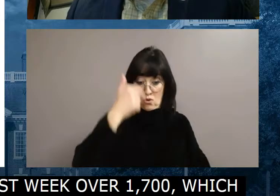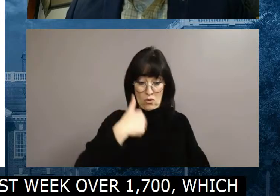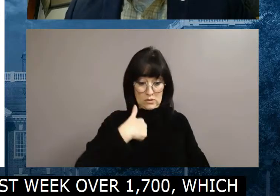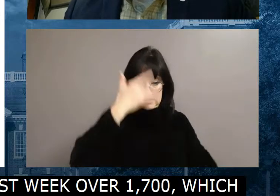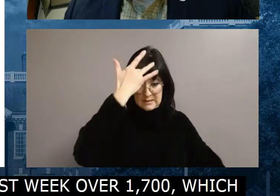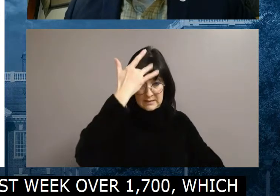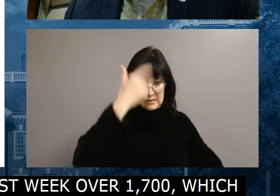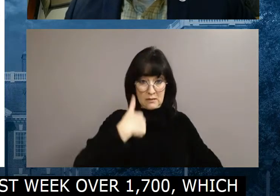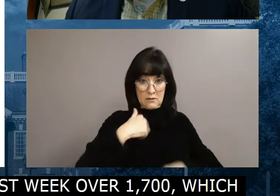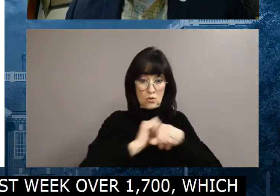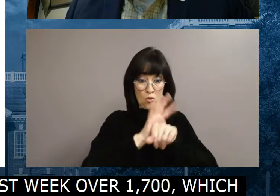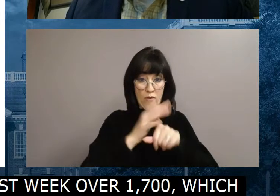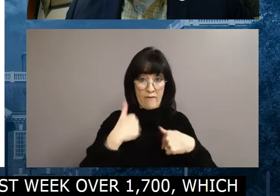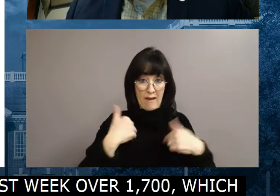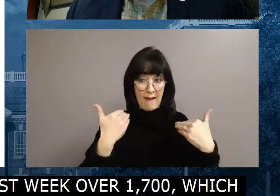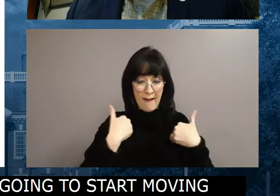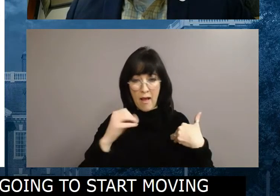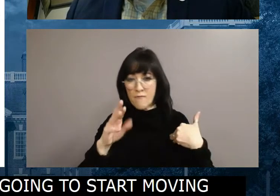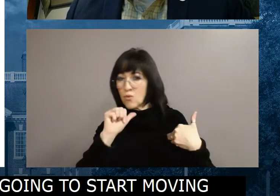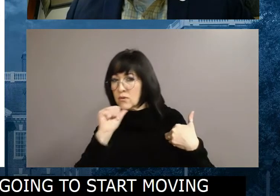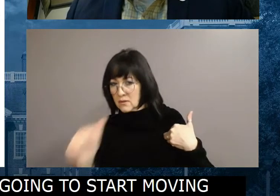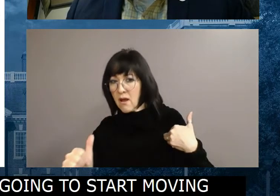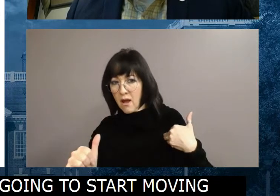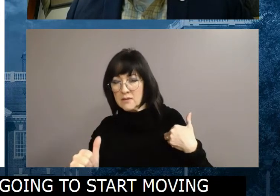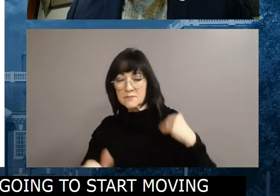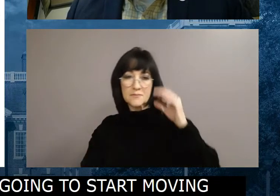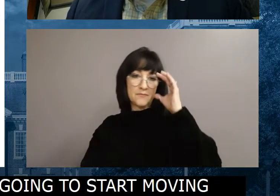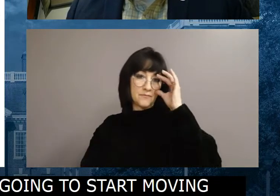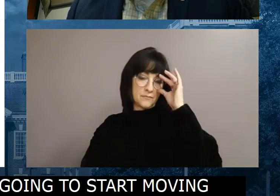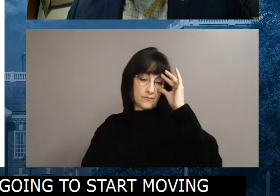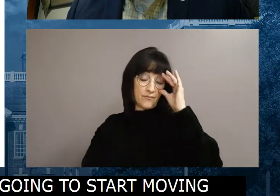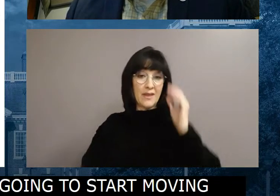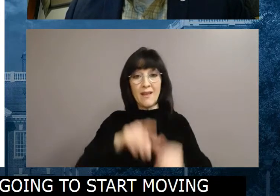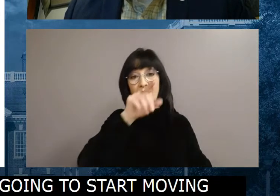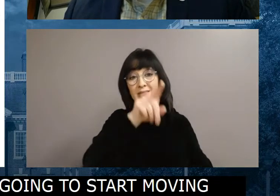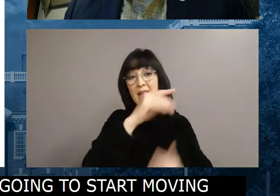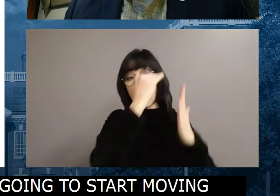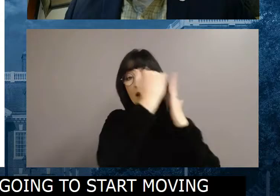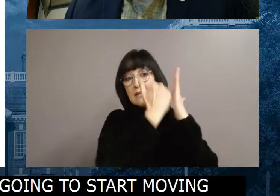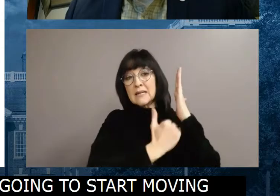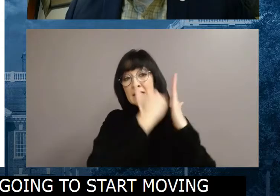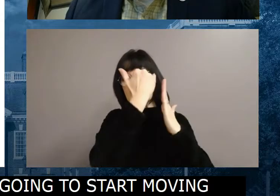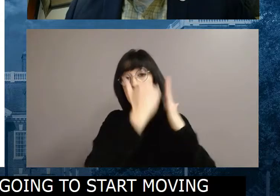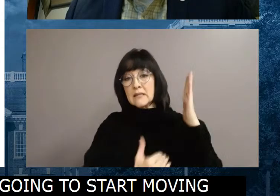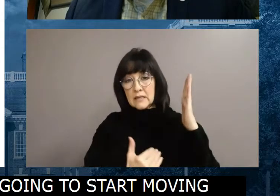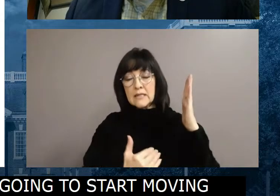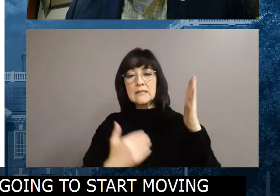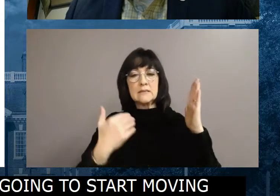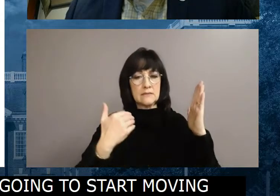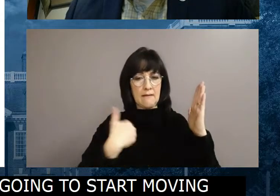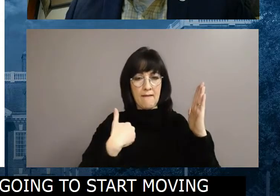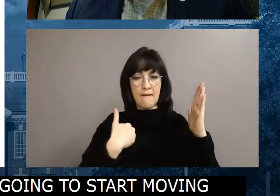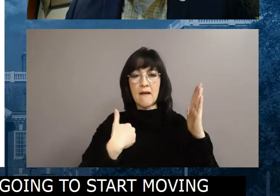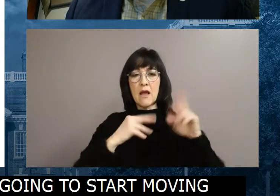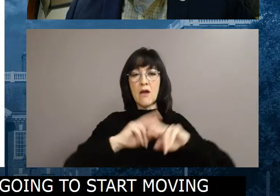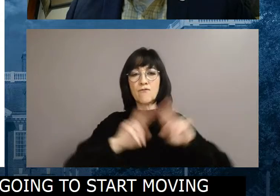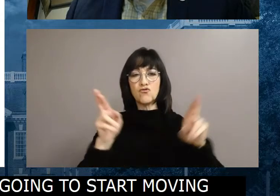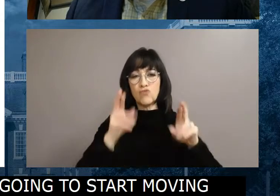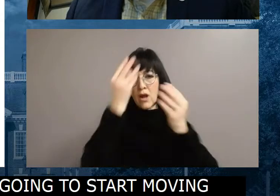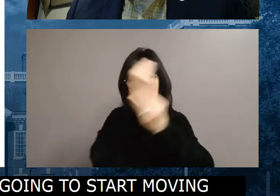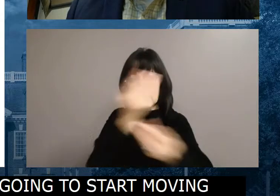de.gov/get tested. So again, easy layout of the static sites, the pop-up sites, and then if you want to do the at-home option.